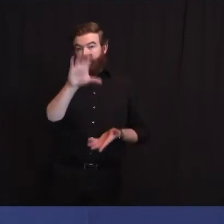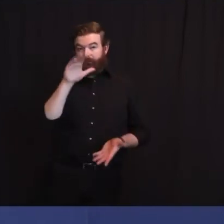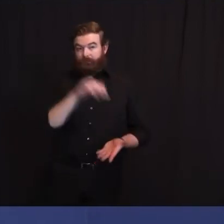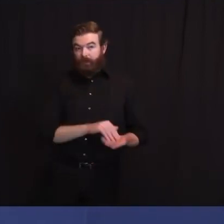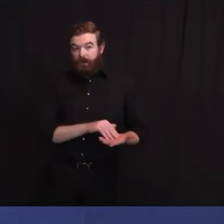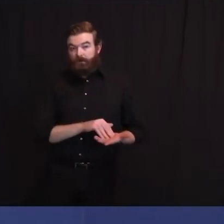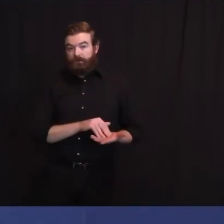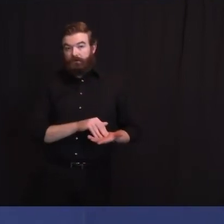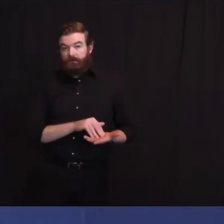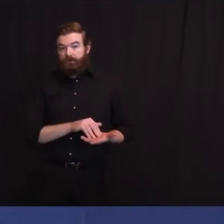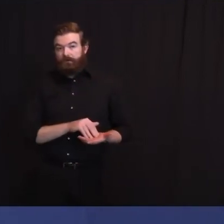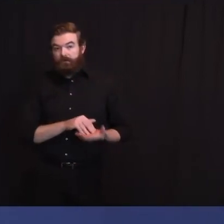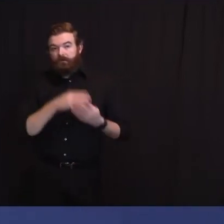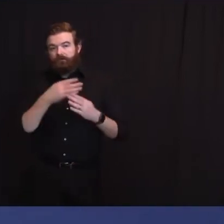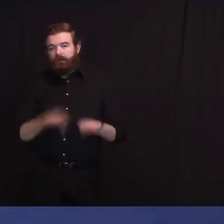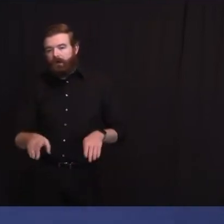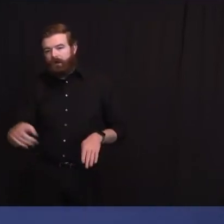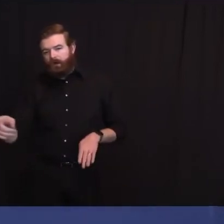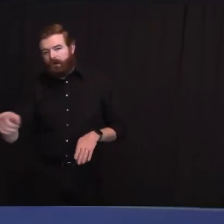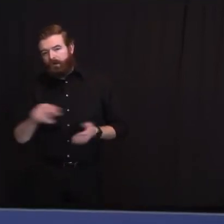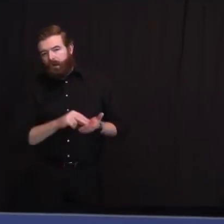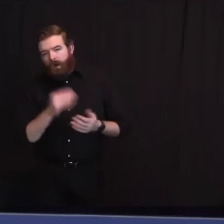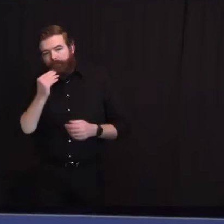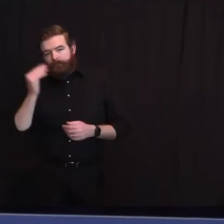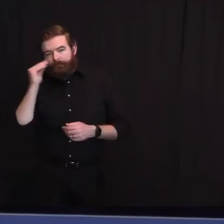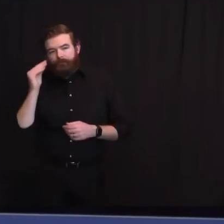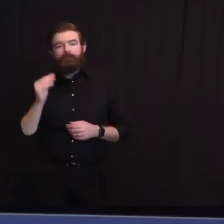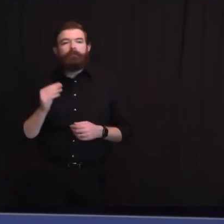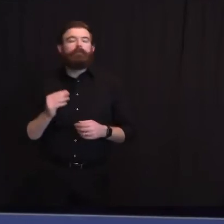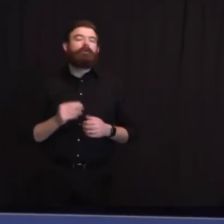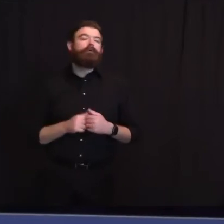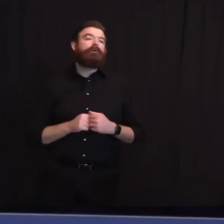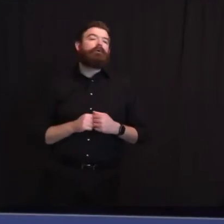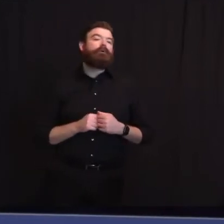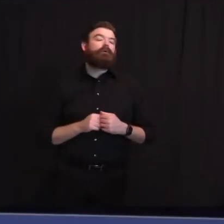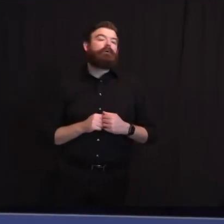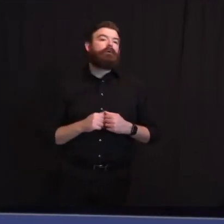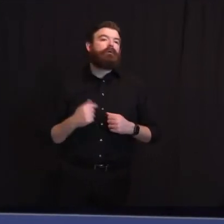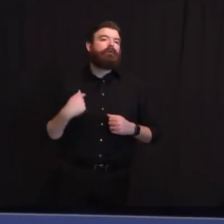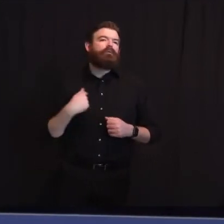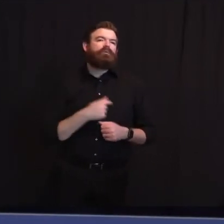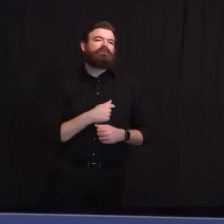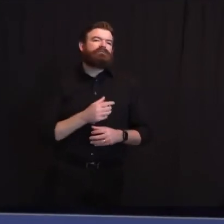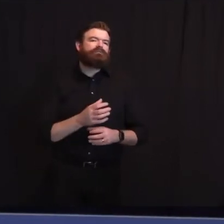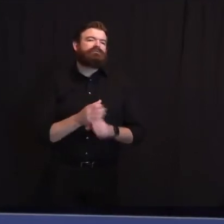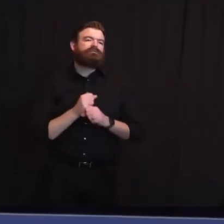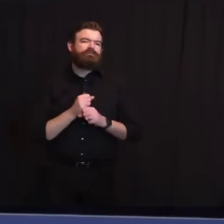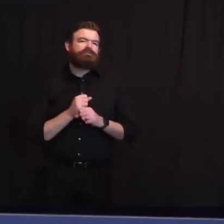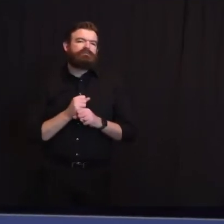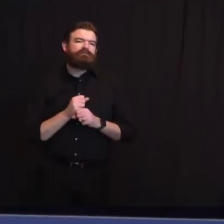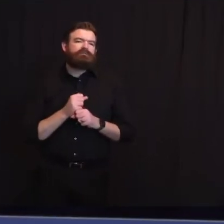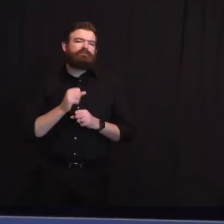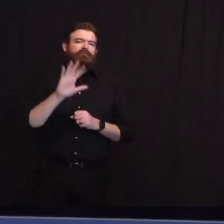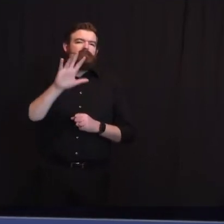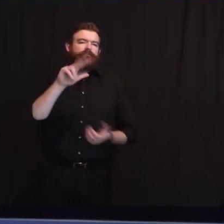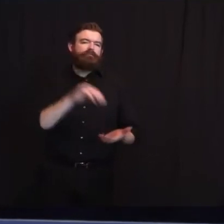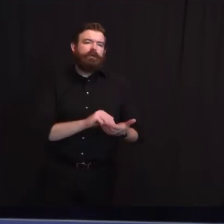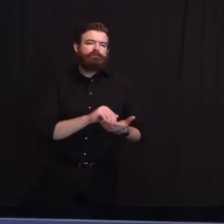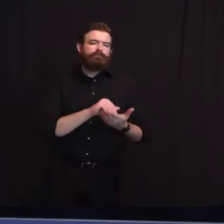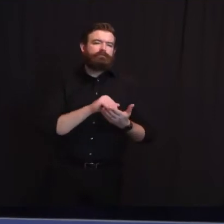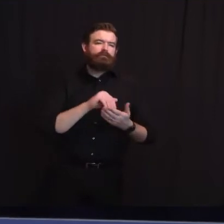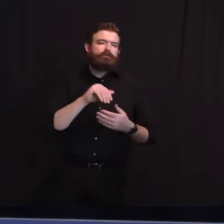numbers, 53,000 doses of Pfizer a week and 53,000 doses of Moderna.